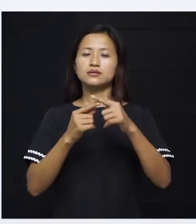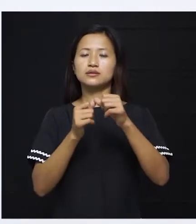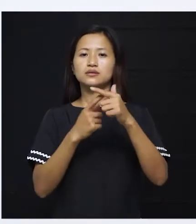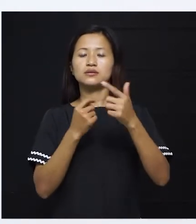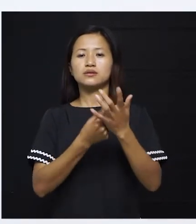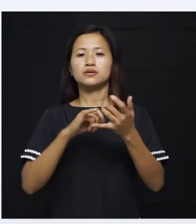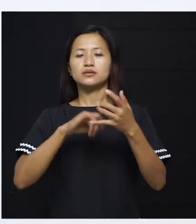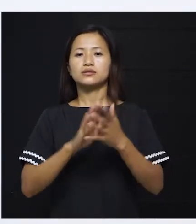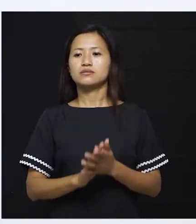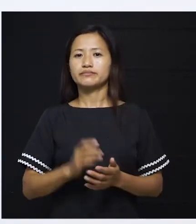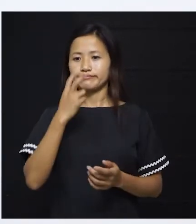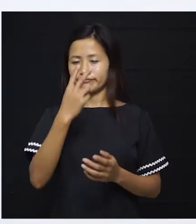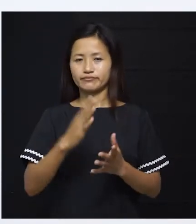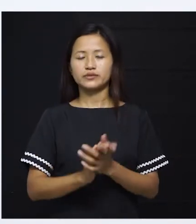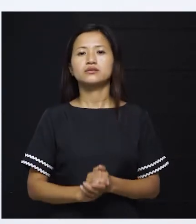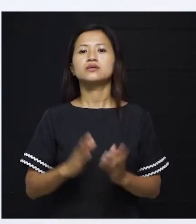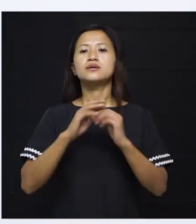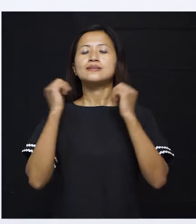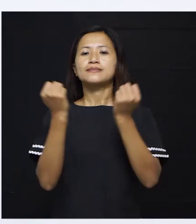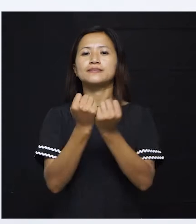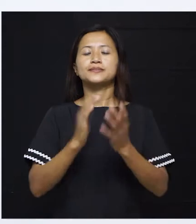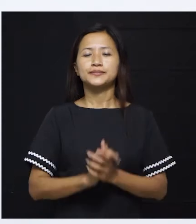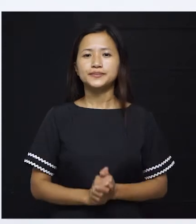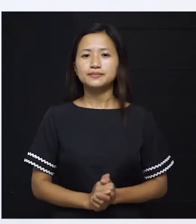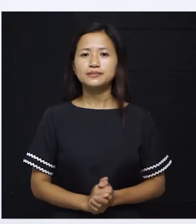also recognized in the society. So